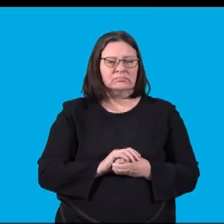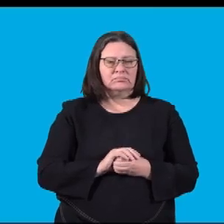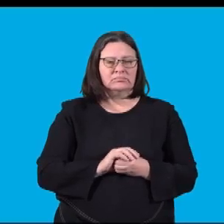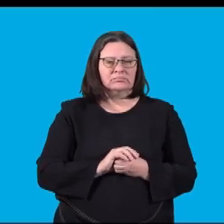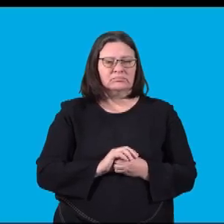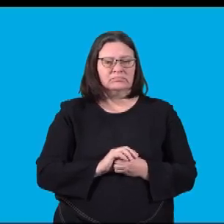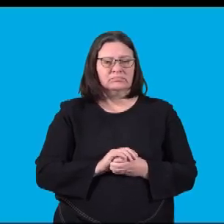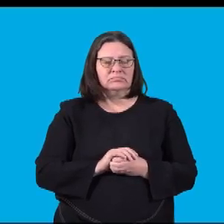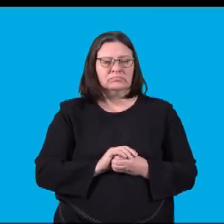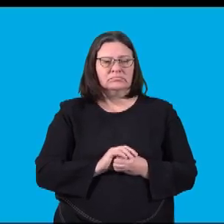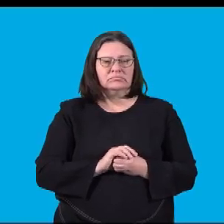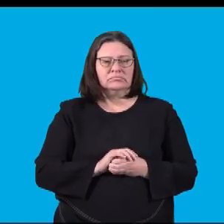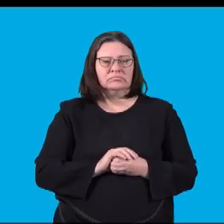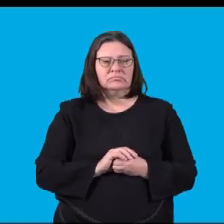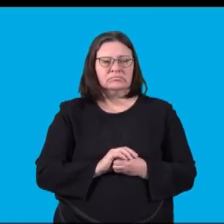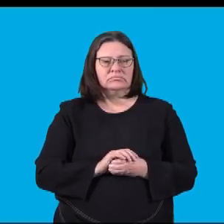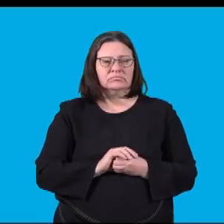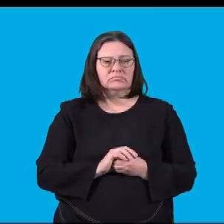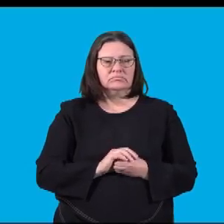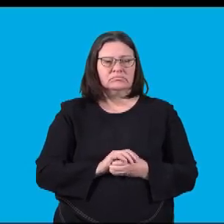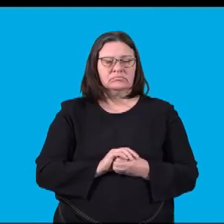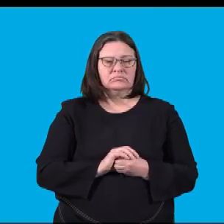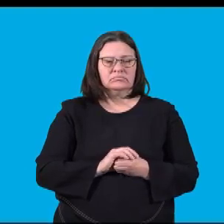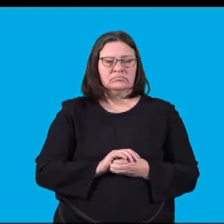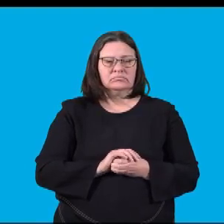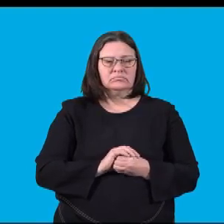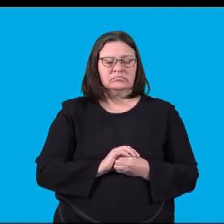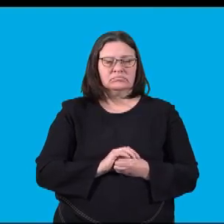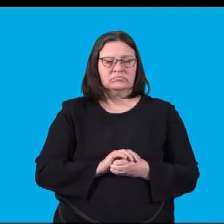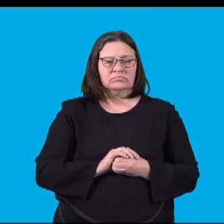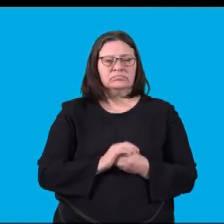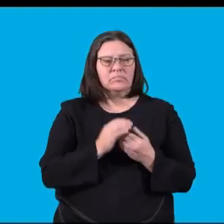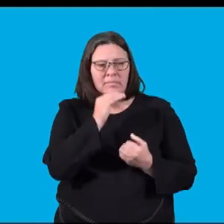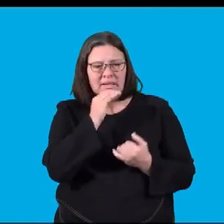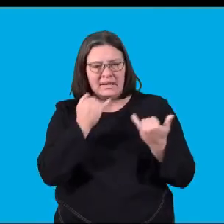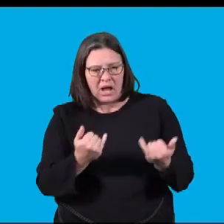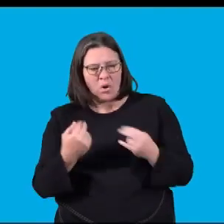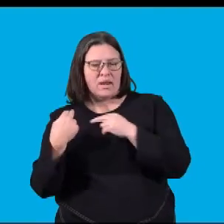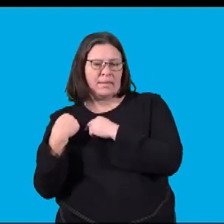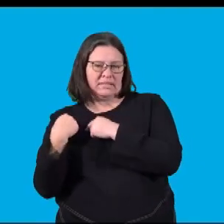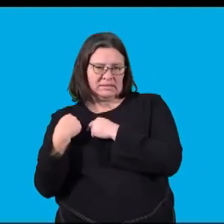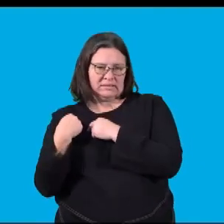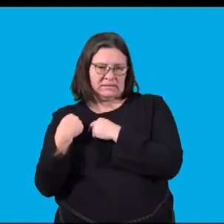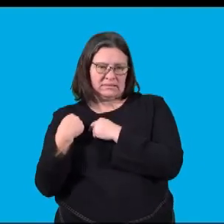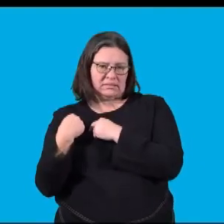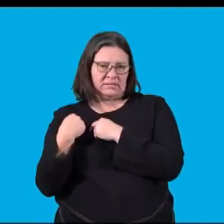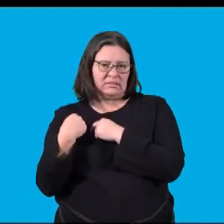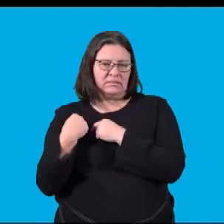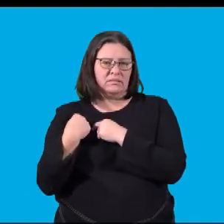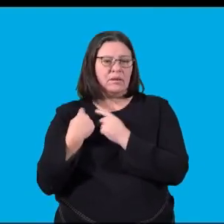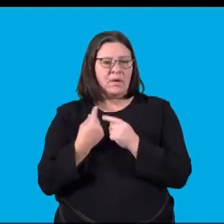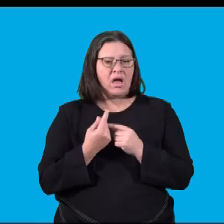side. And then it simply means that is now a liability. And what I take to my profit and